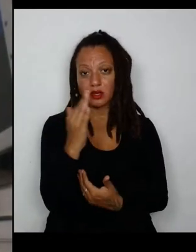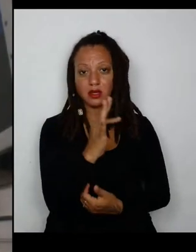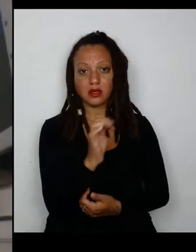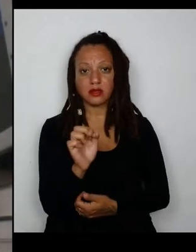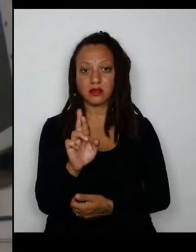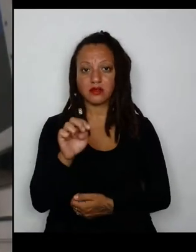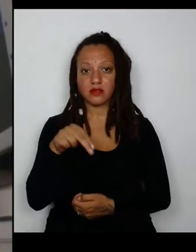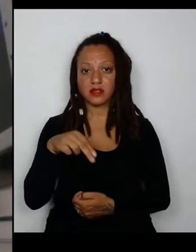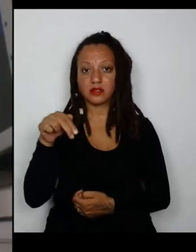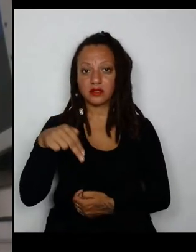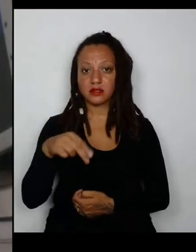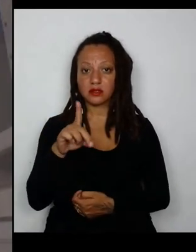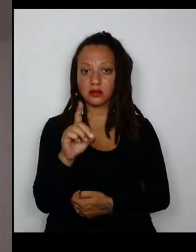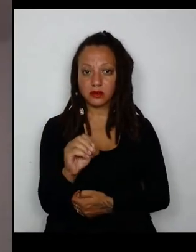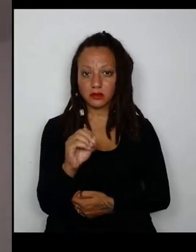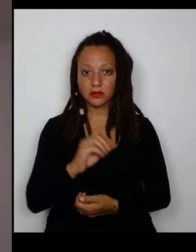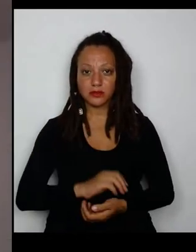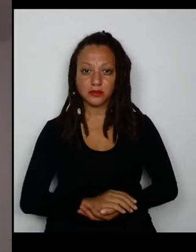much fernando